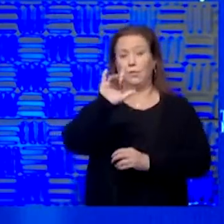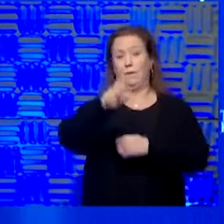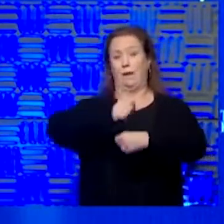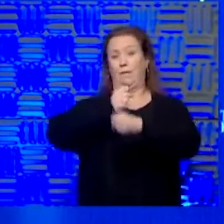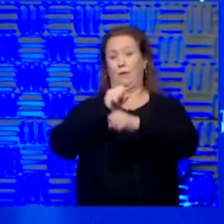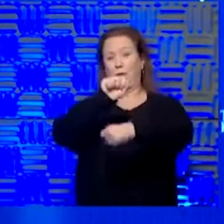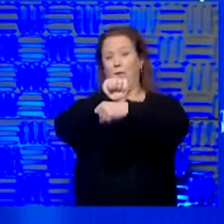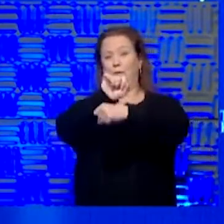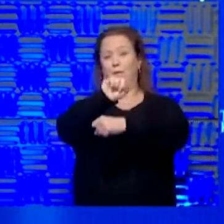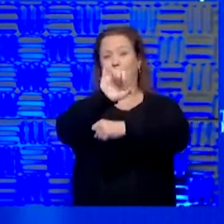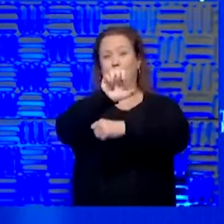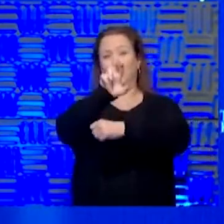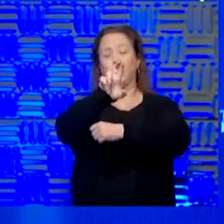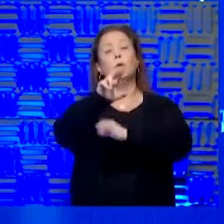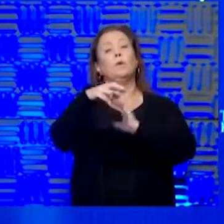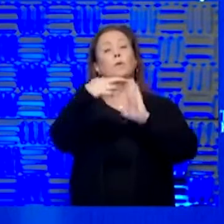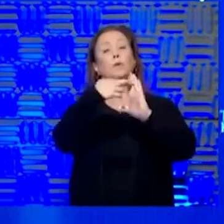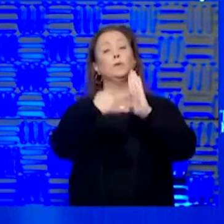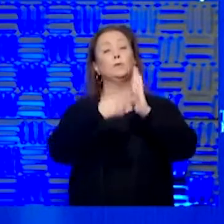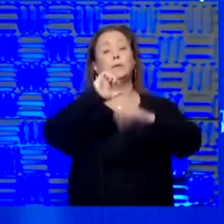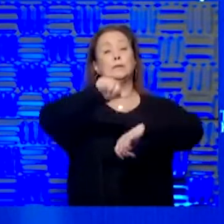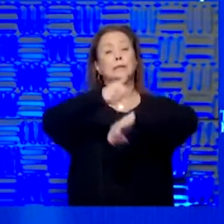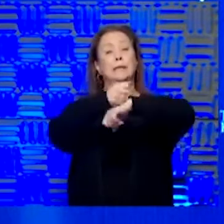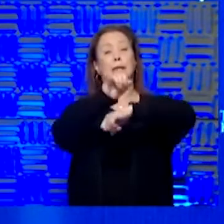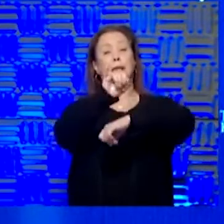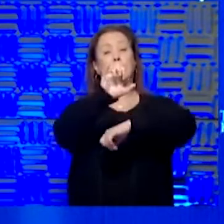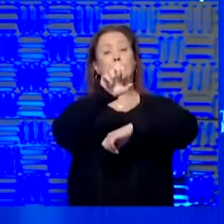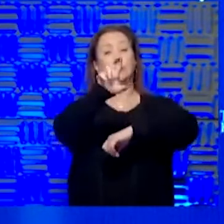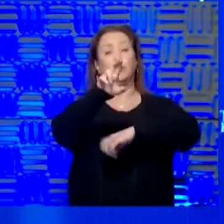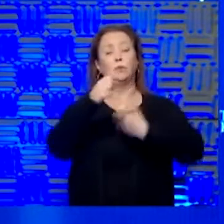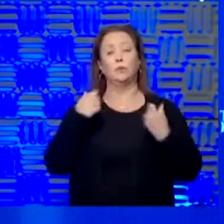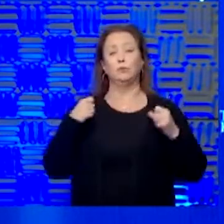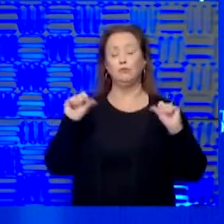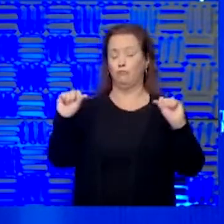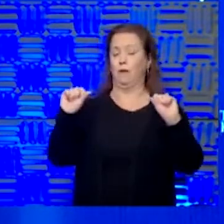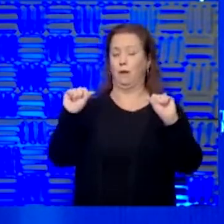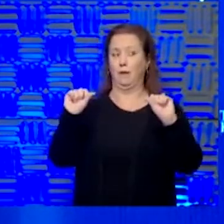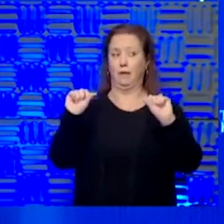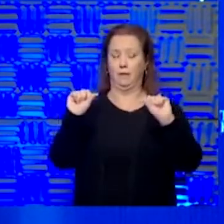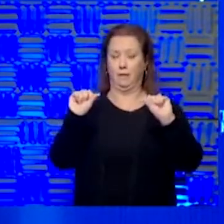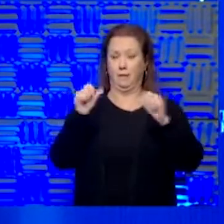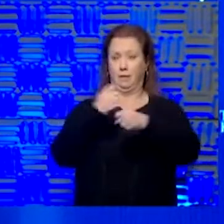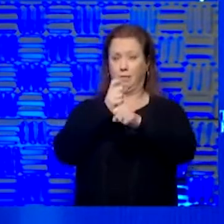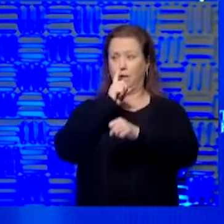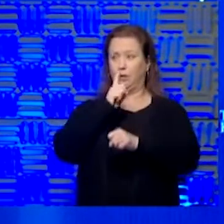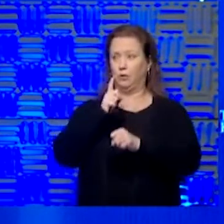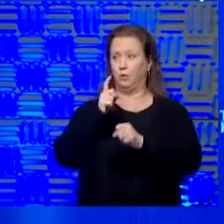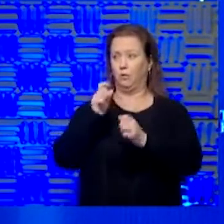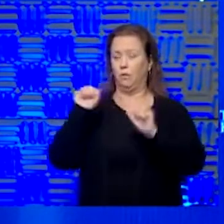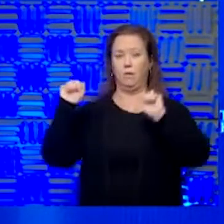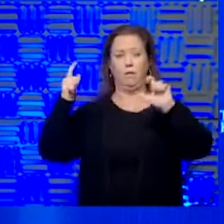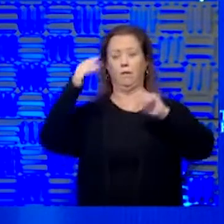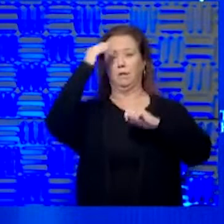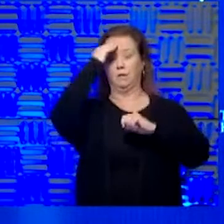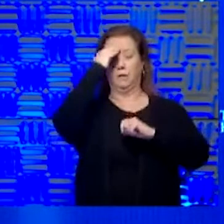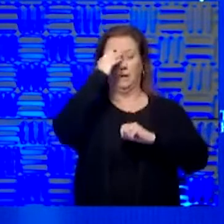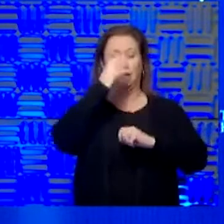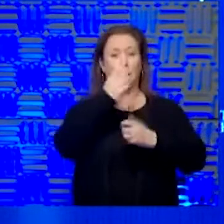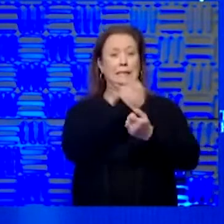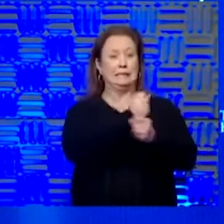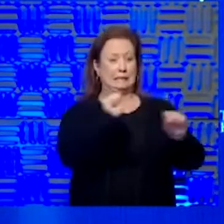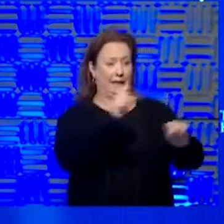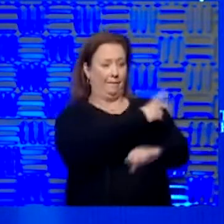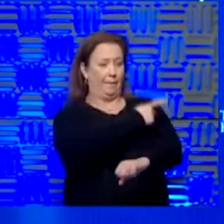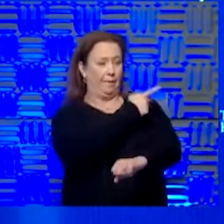did. And we had these rules in the ICU. I used to try and make sure everybody knew, like, save the patient, do the